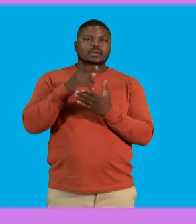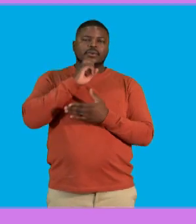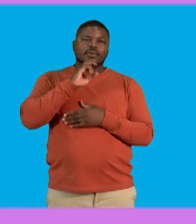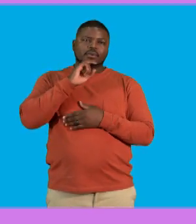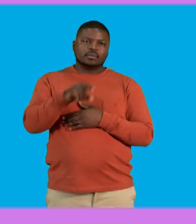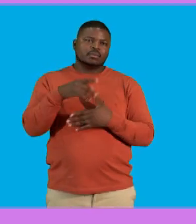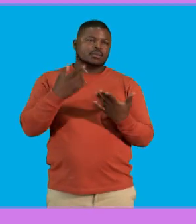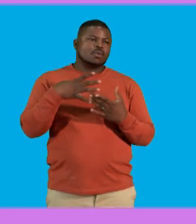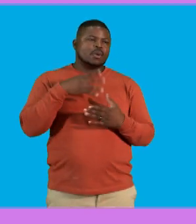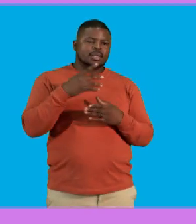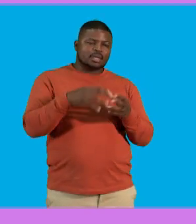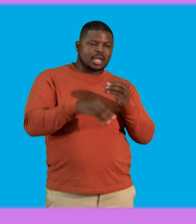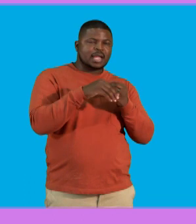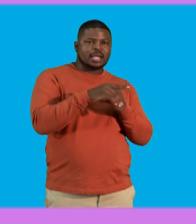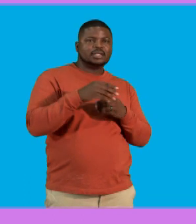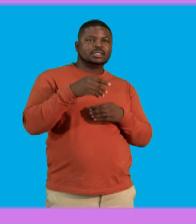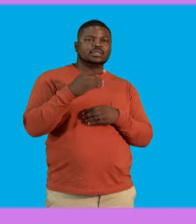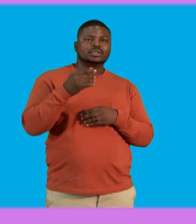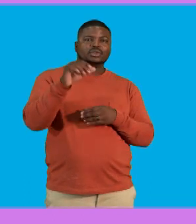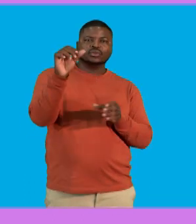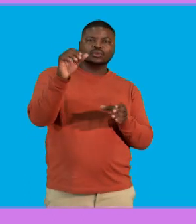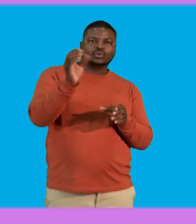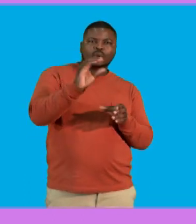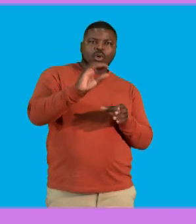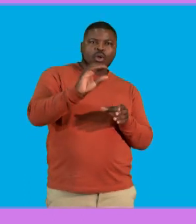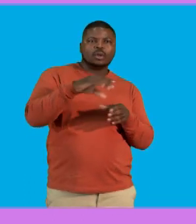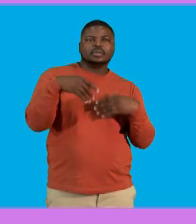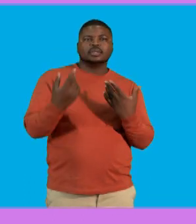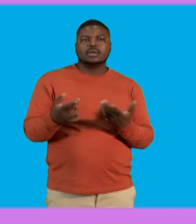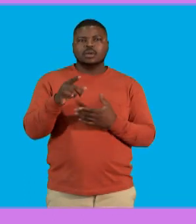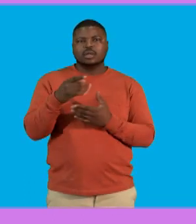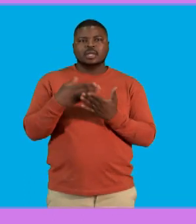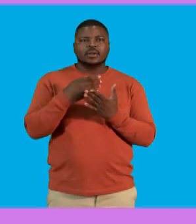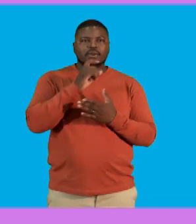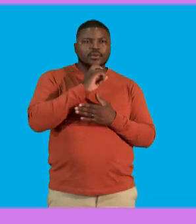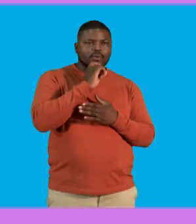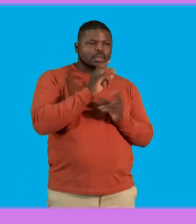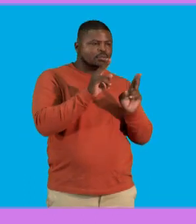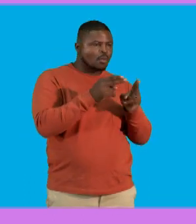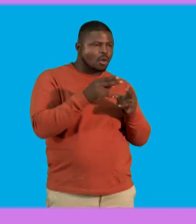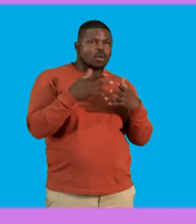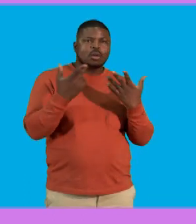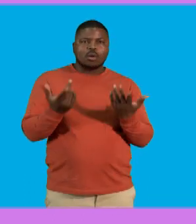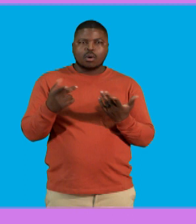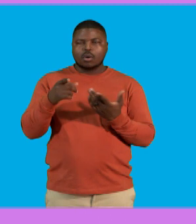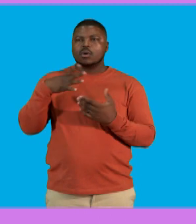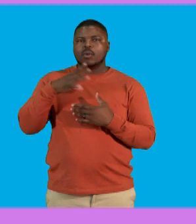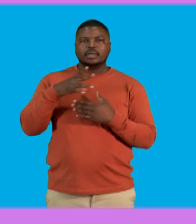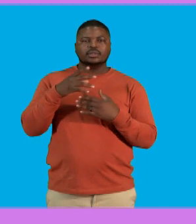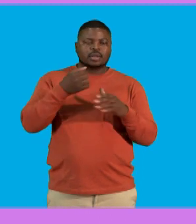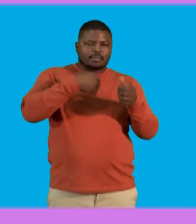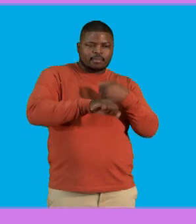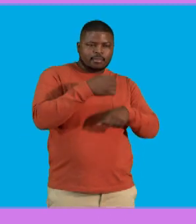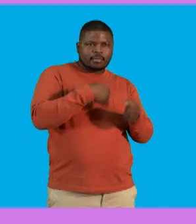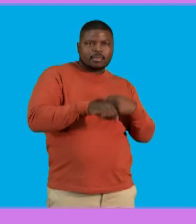add a amount of salt, you can use this measuring teaspoon. You can use the smallest one. If you want to add flour, whatever it is,